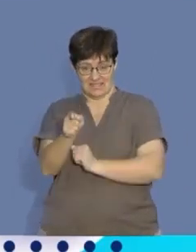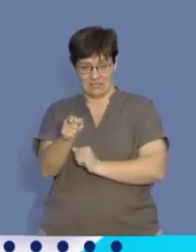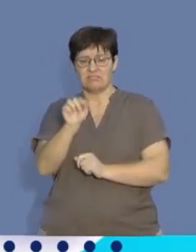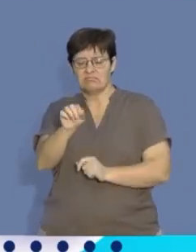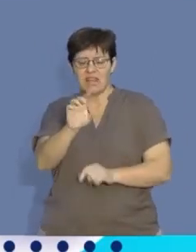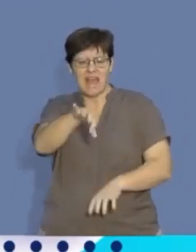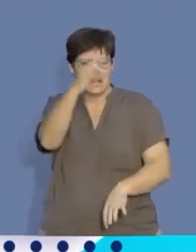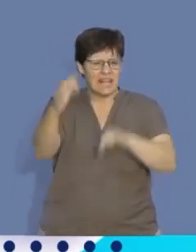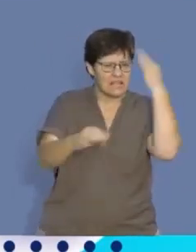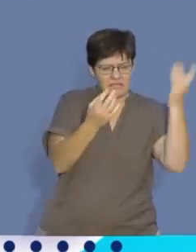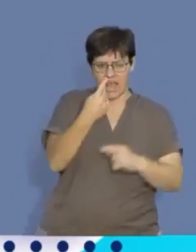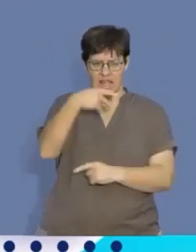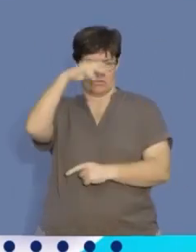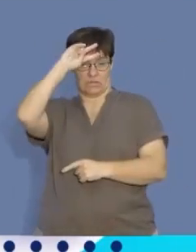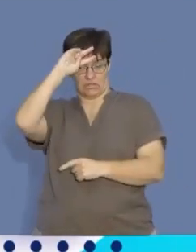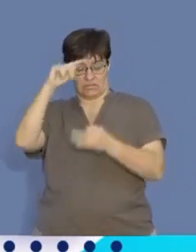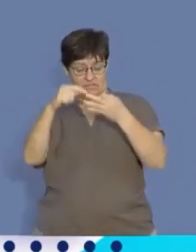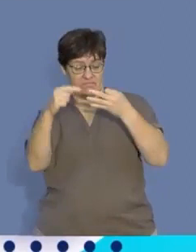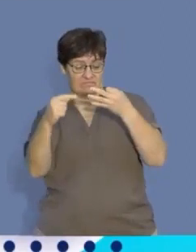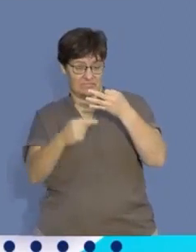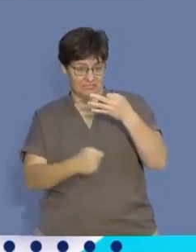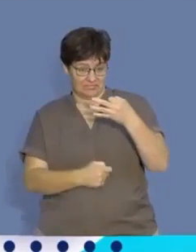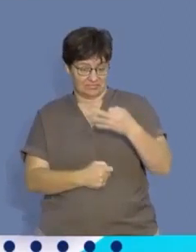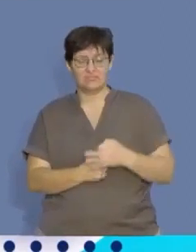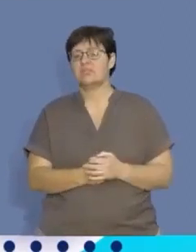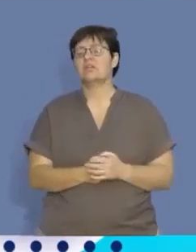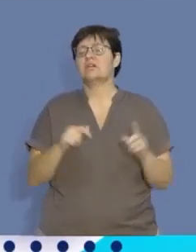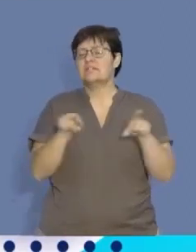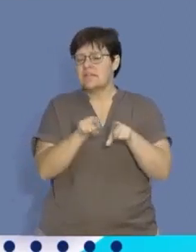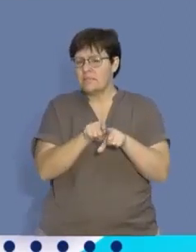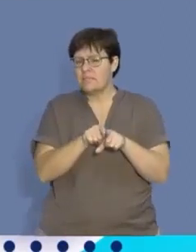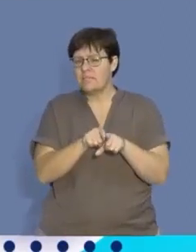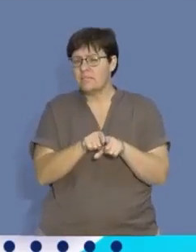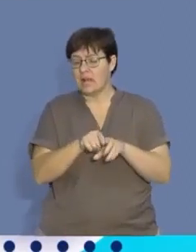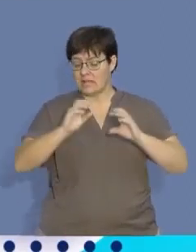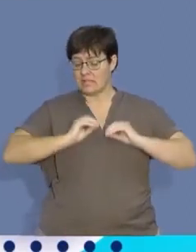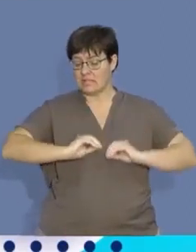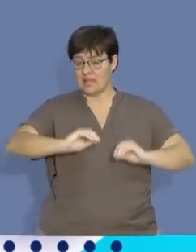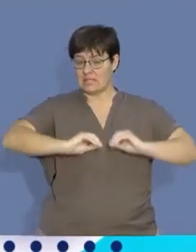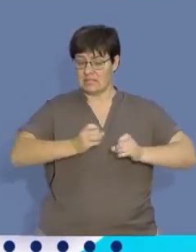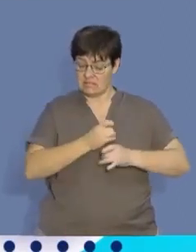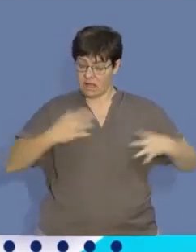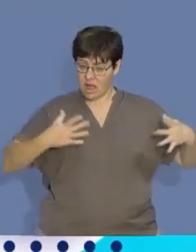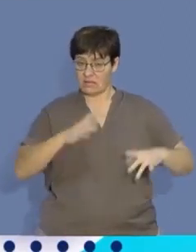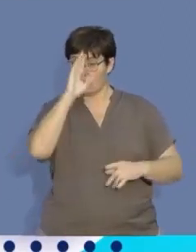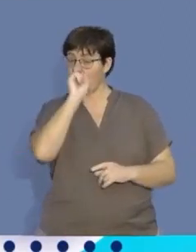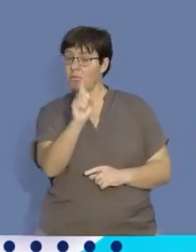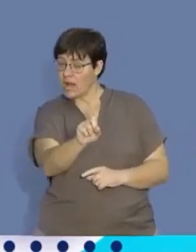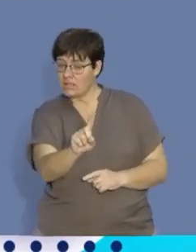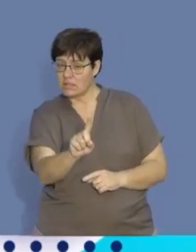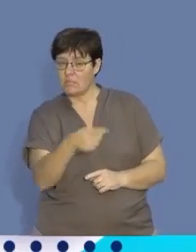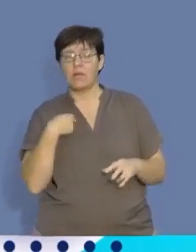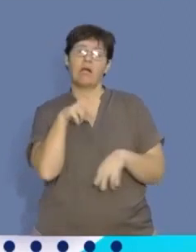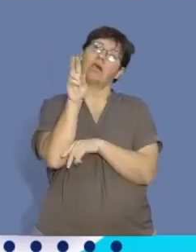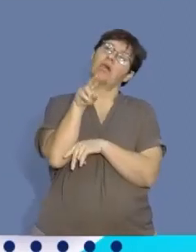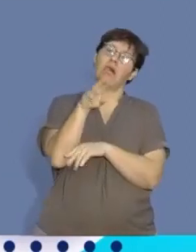analysis, and interpretation. So just as I remind you at the beginning of every lesson, please make sure you're working with me.